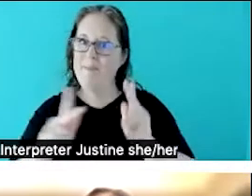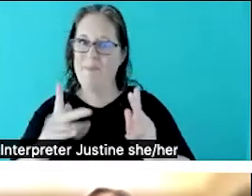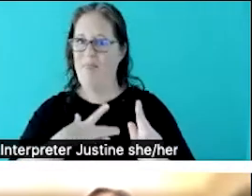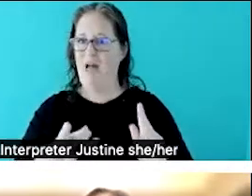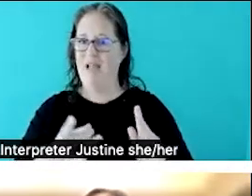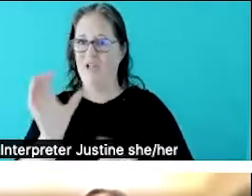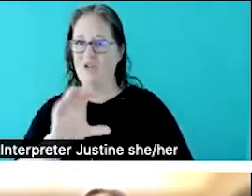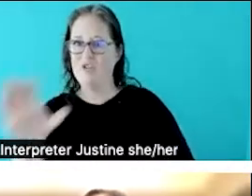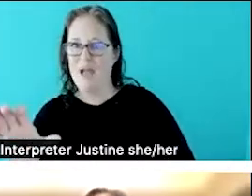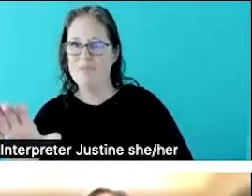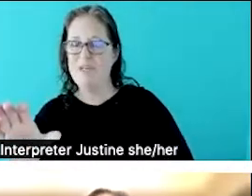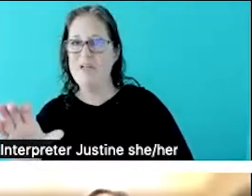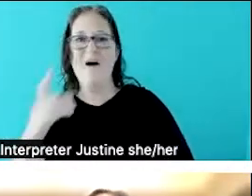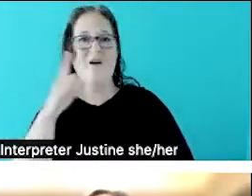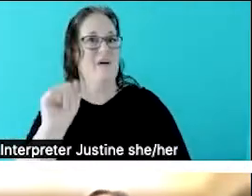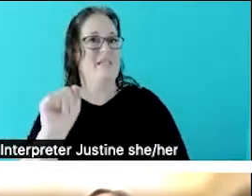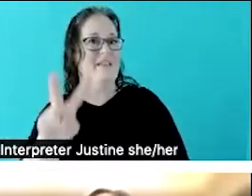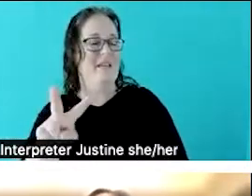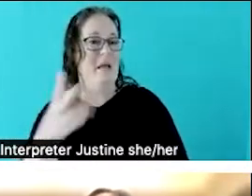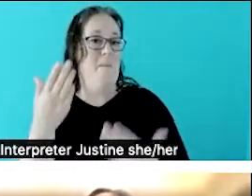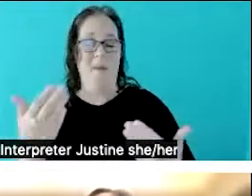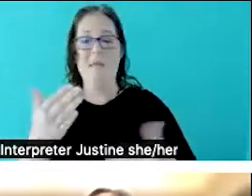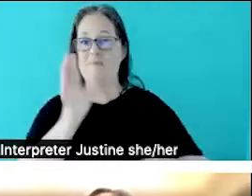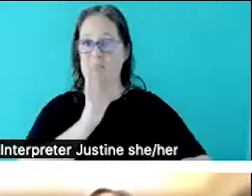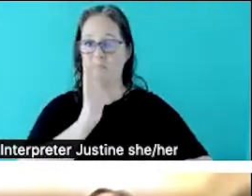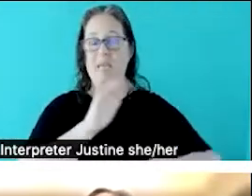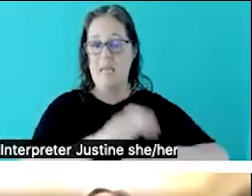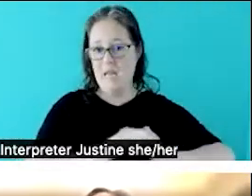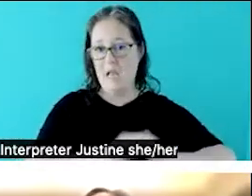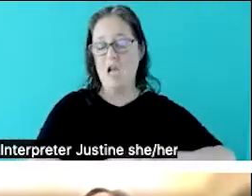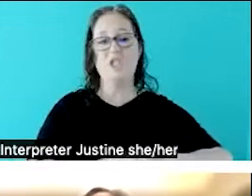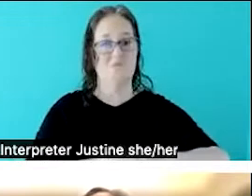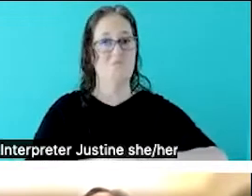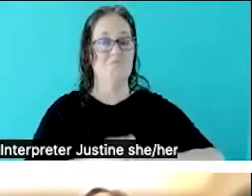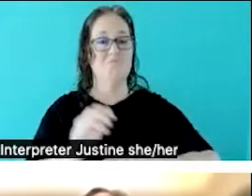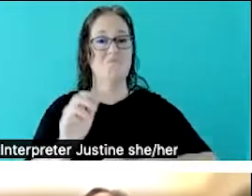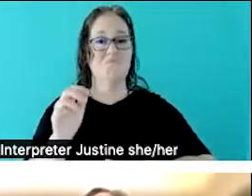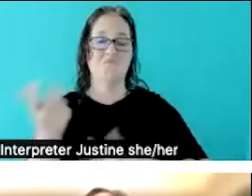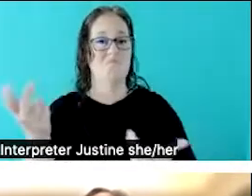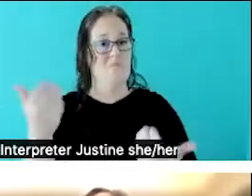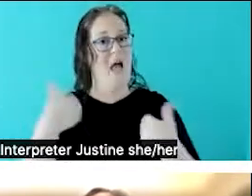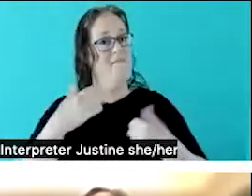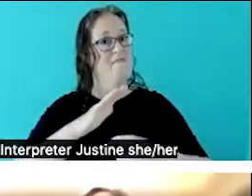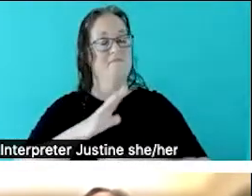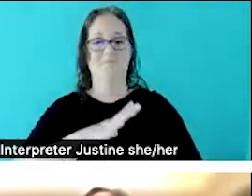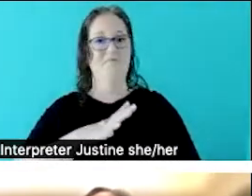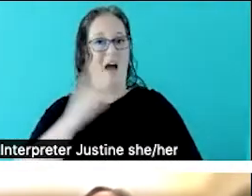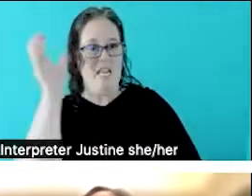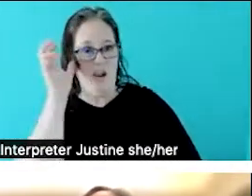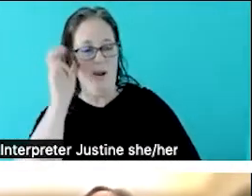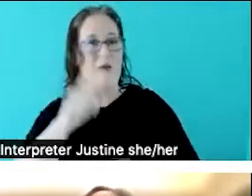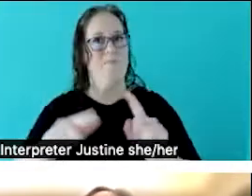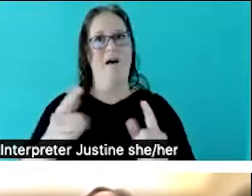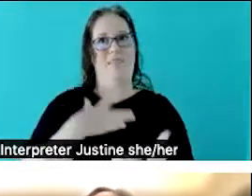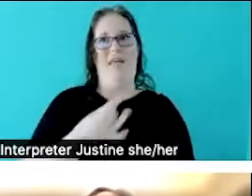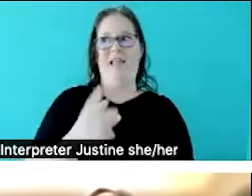good hearing, they may speak English, but they still prefer to read. And so closed